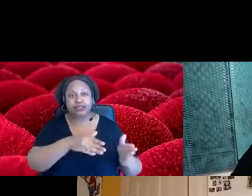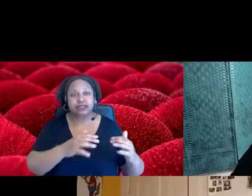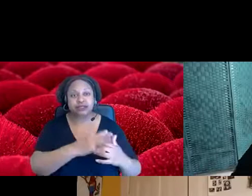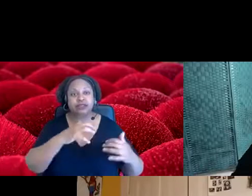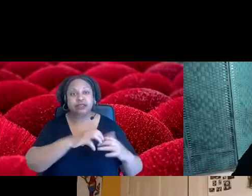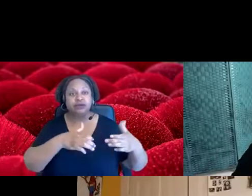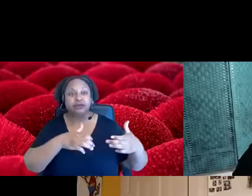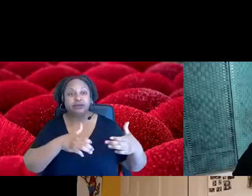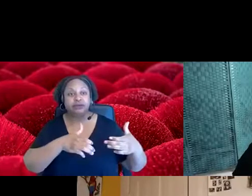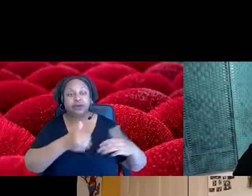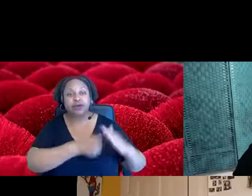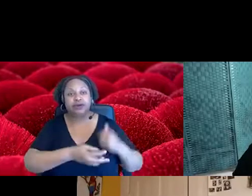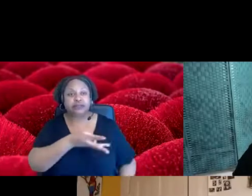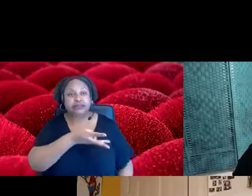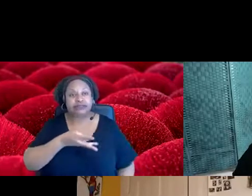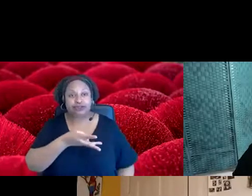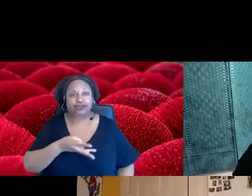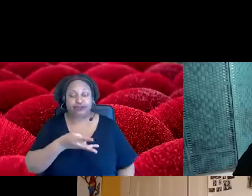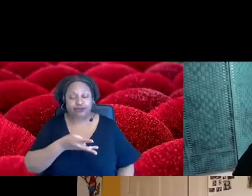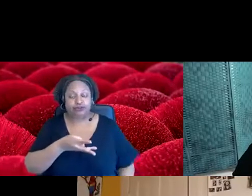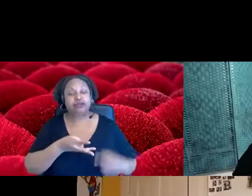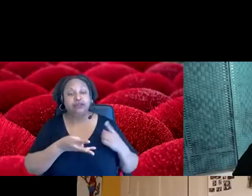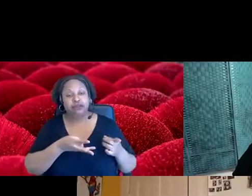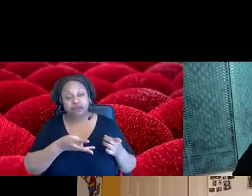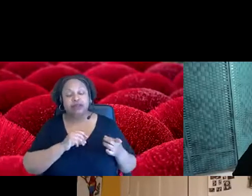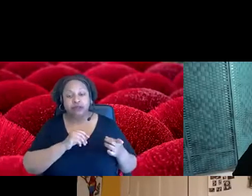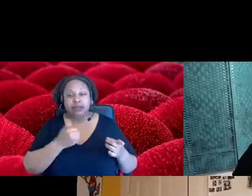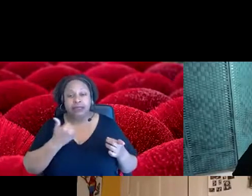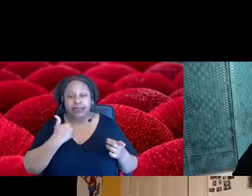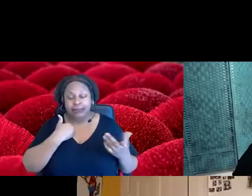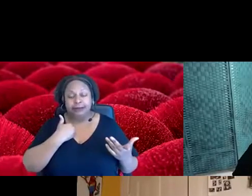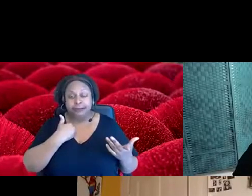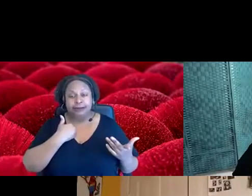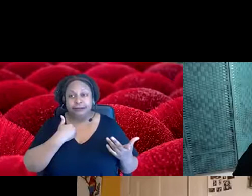Nations. So they had this whole long,